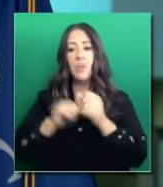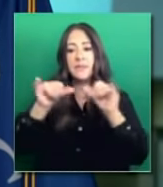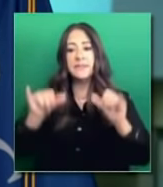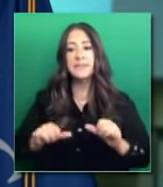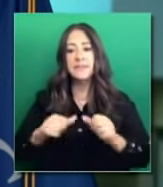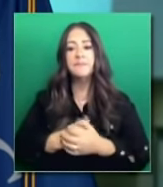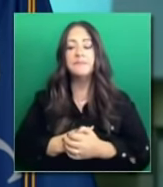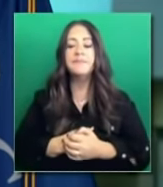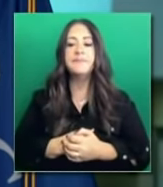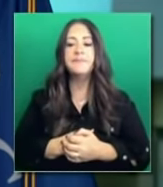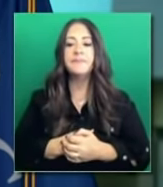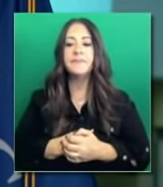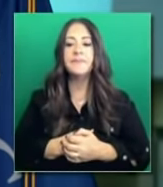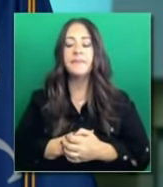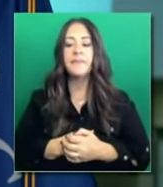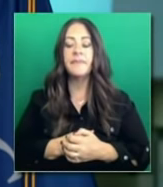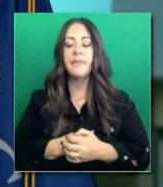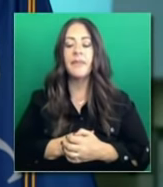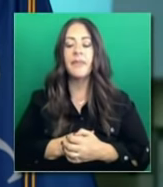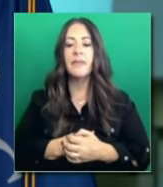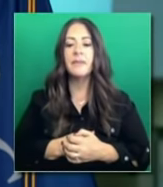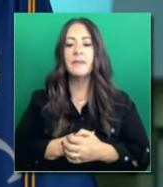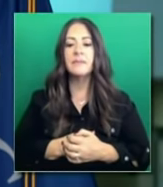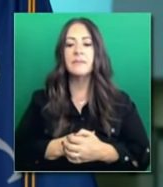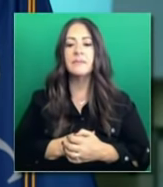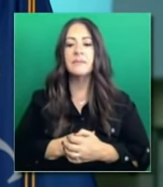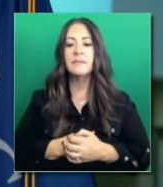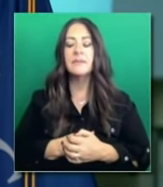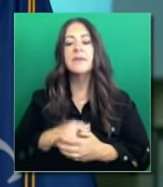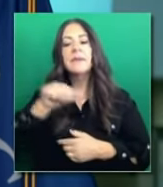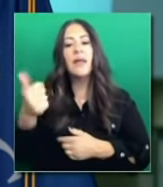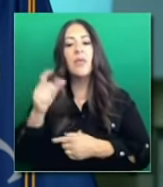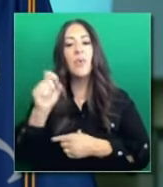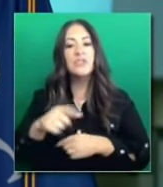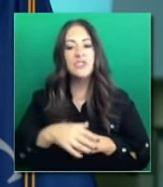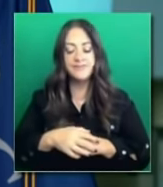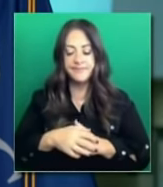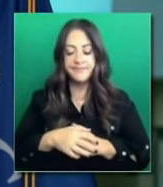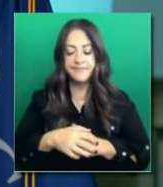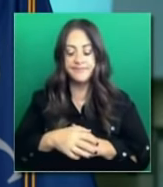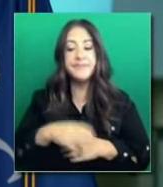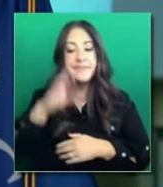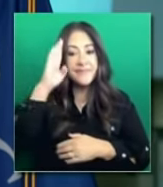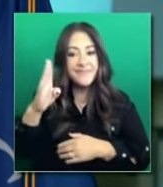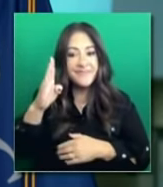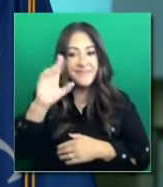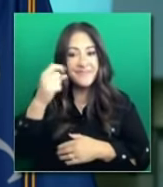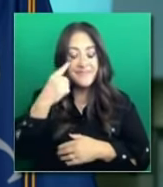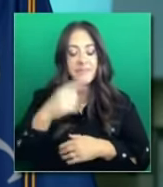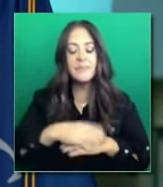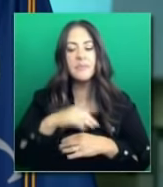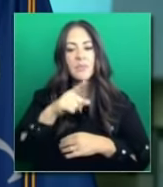Bill Willen, LA Times. Hi, Governor. Your plan says that you support